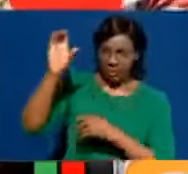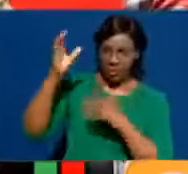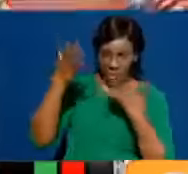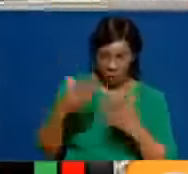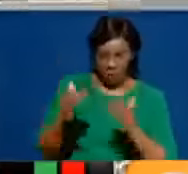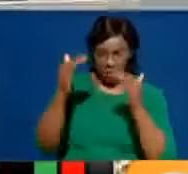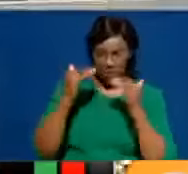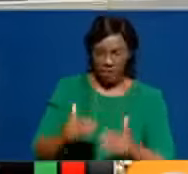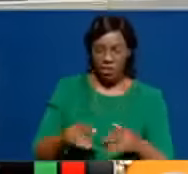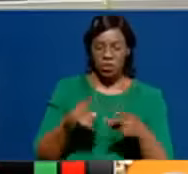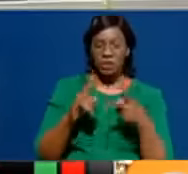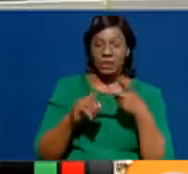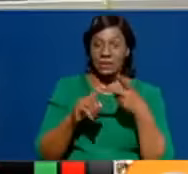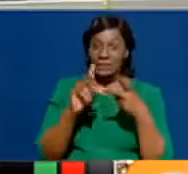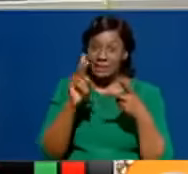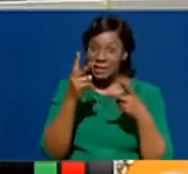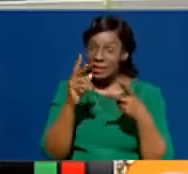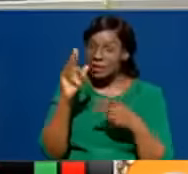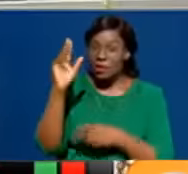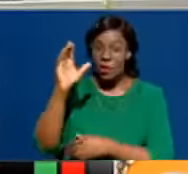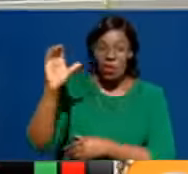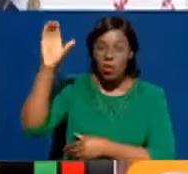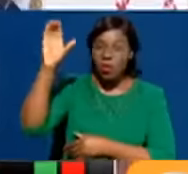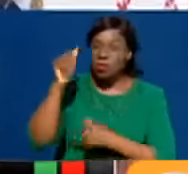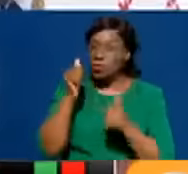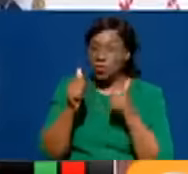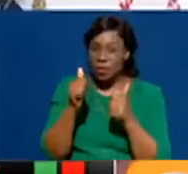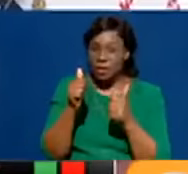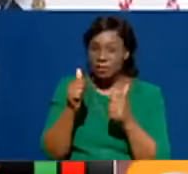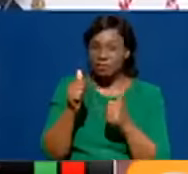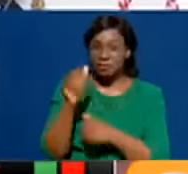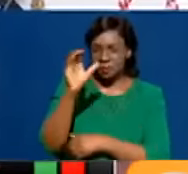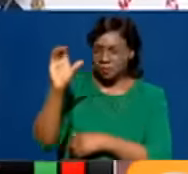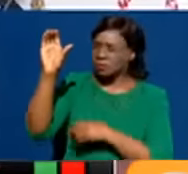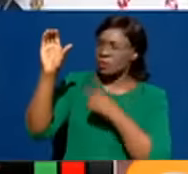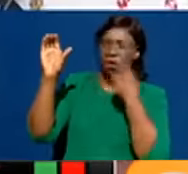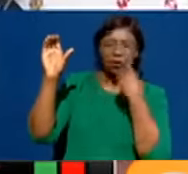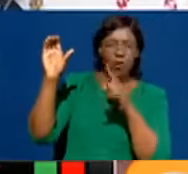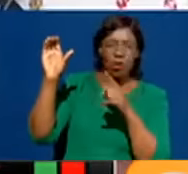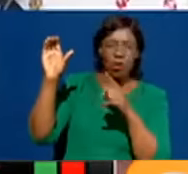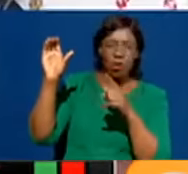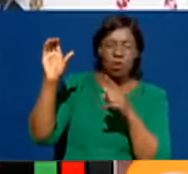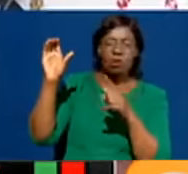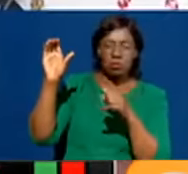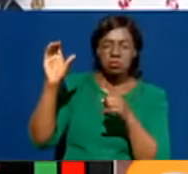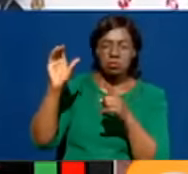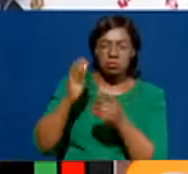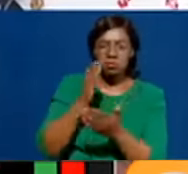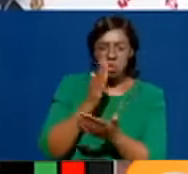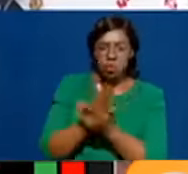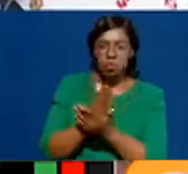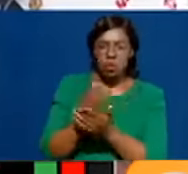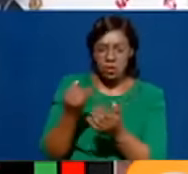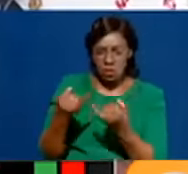We will now take the second oath, which is the oath of due execution of office of